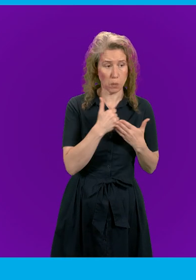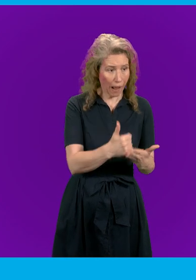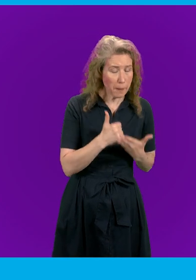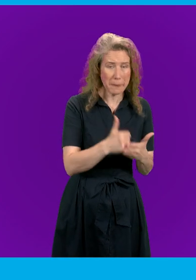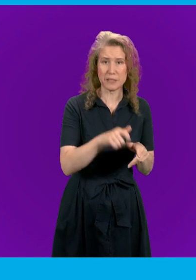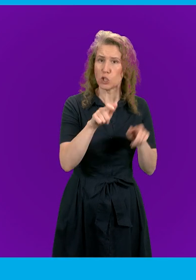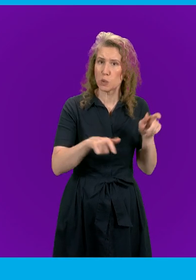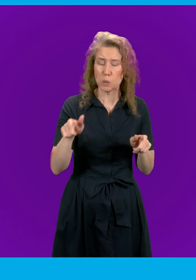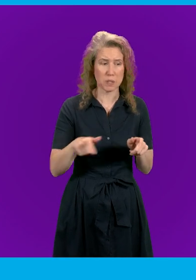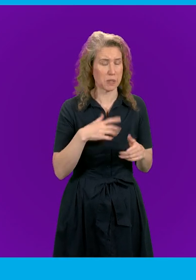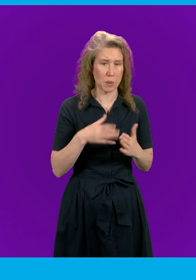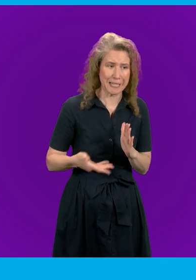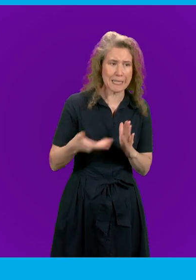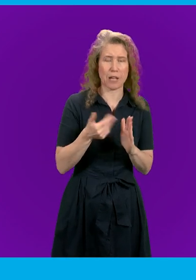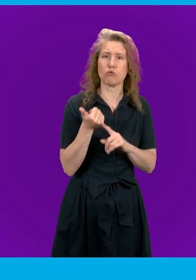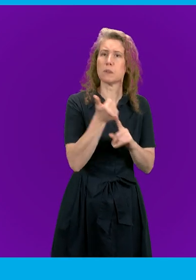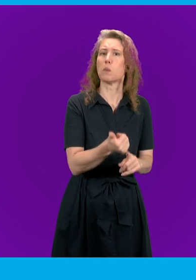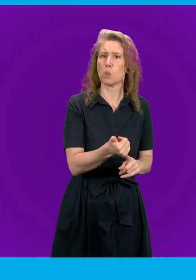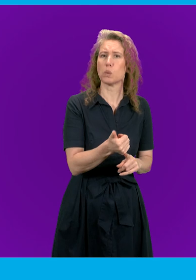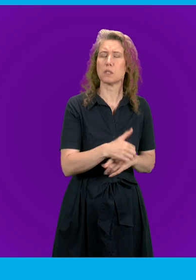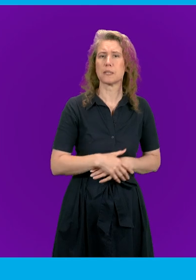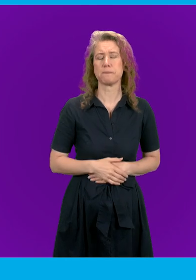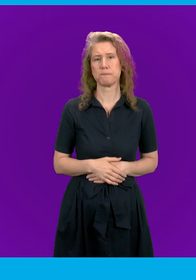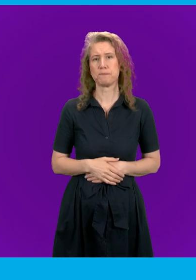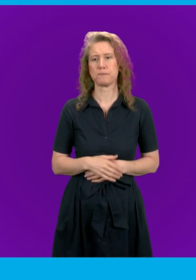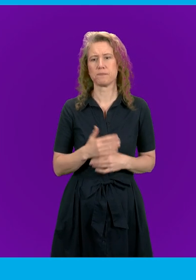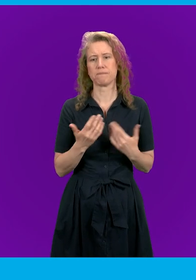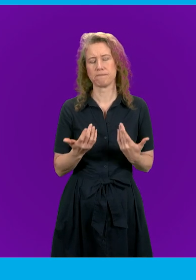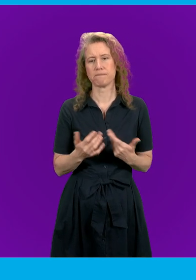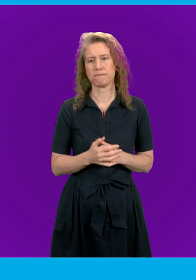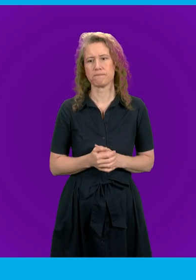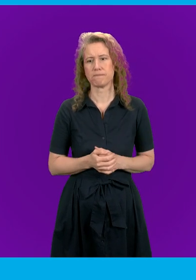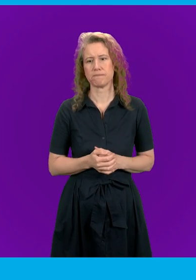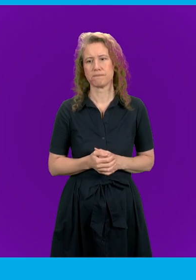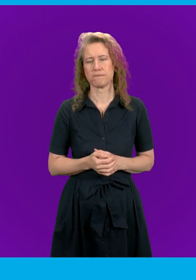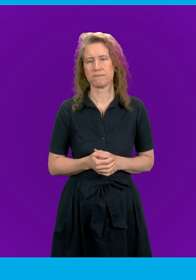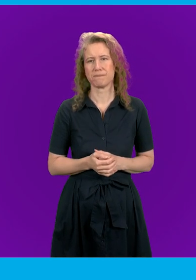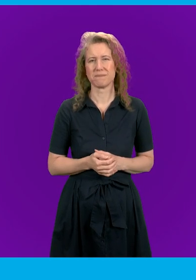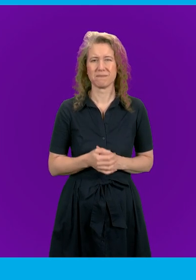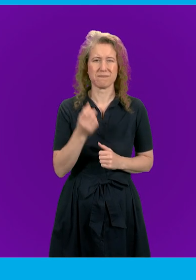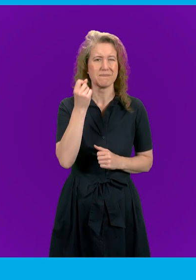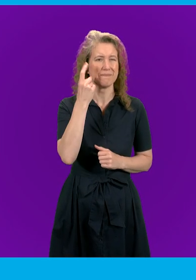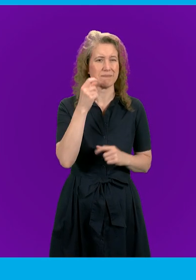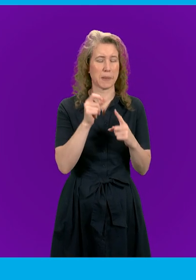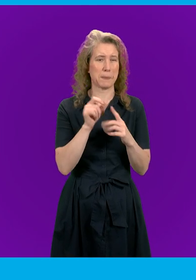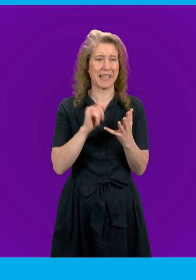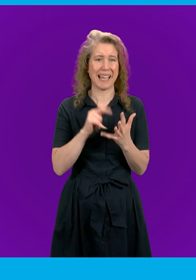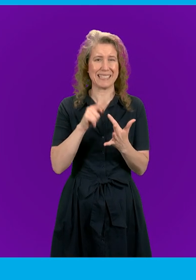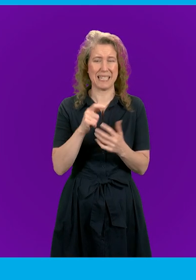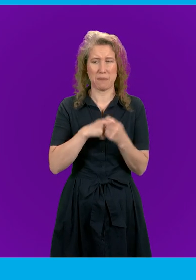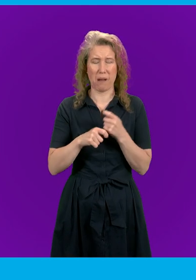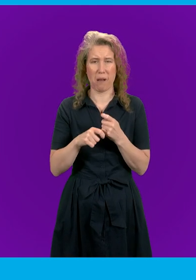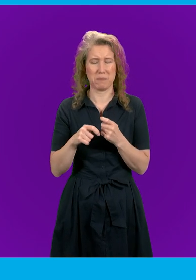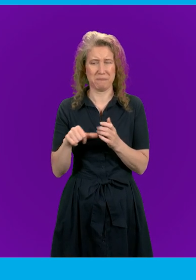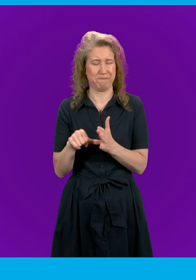who are really need that extra support. And so, yeah, I mean, I can totally see how PSE get squeezed. But I